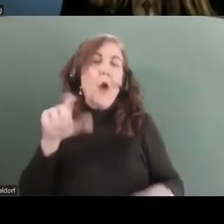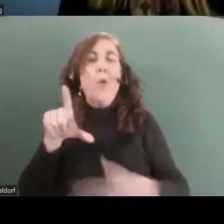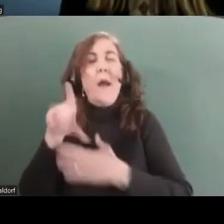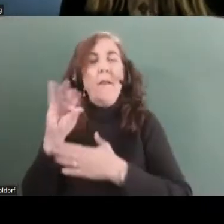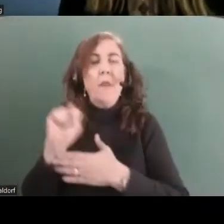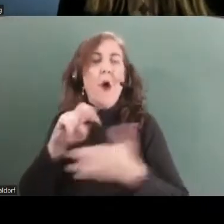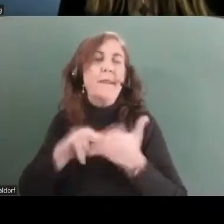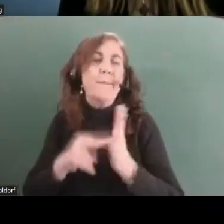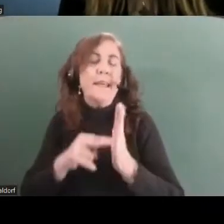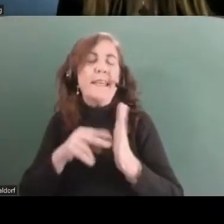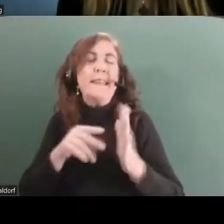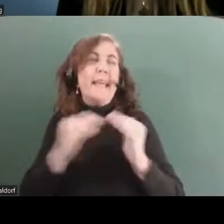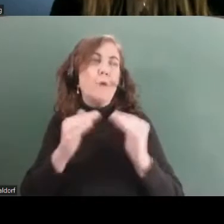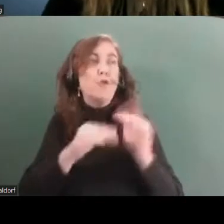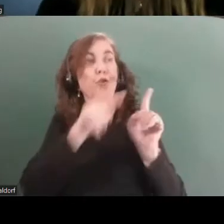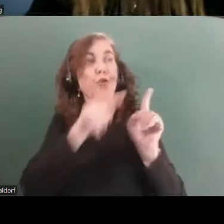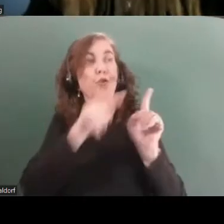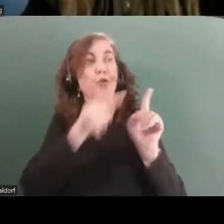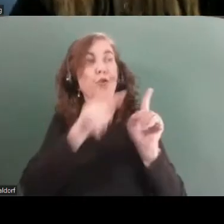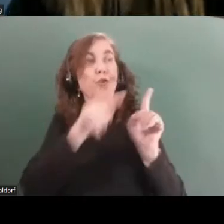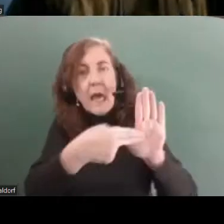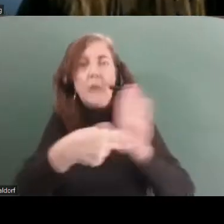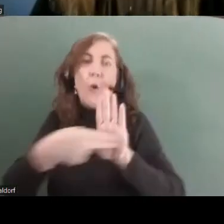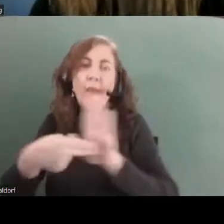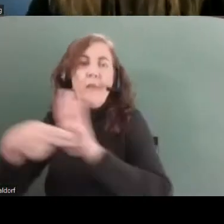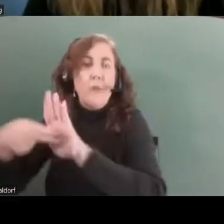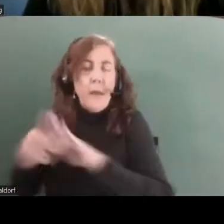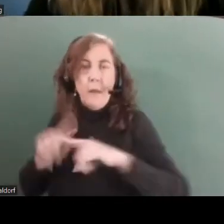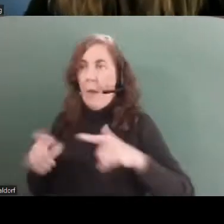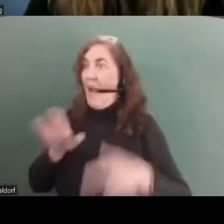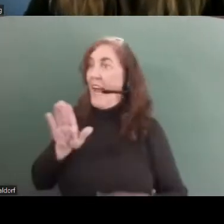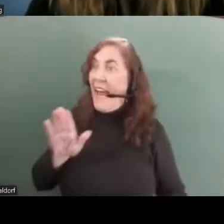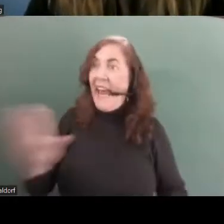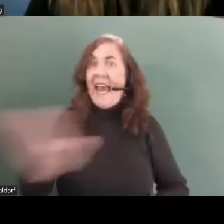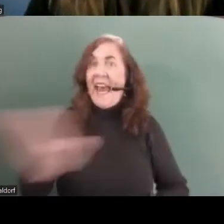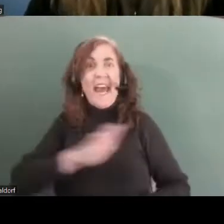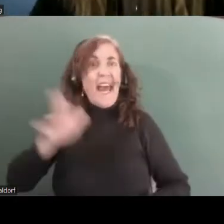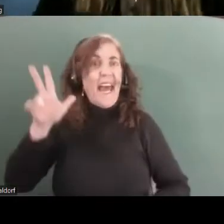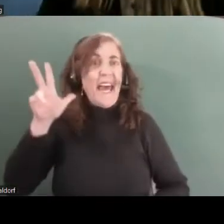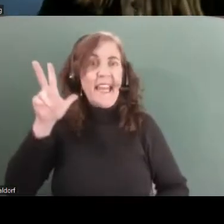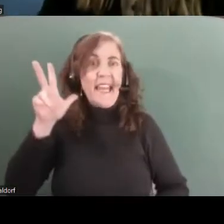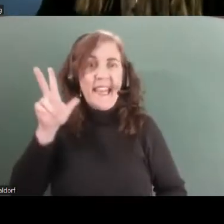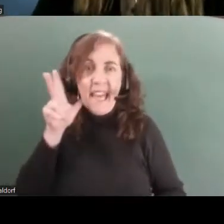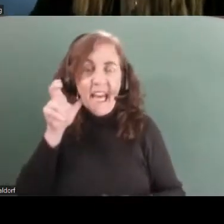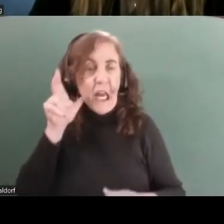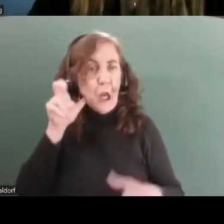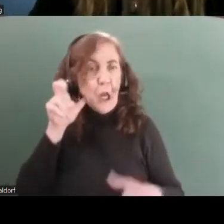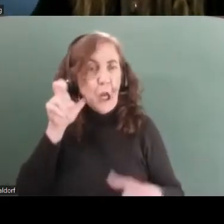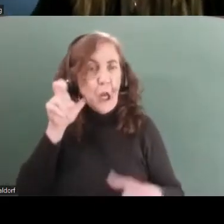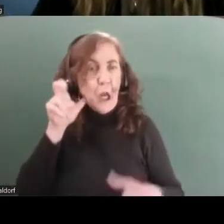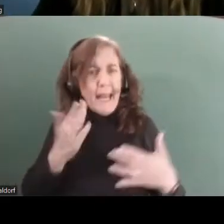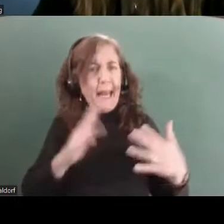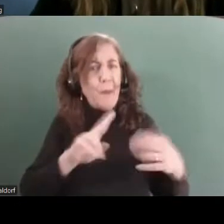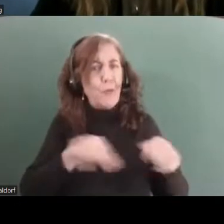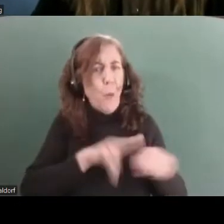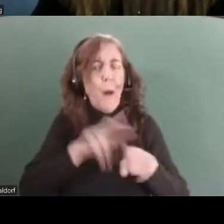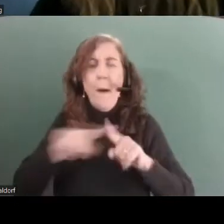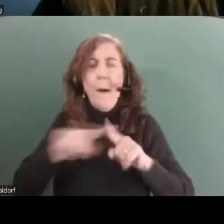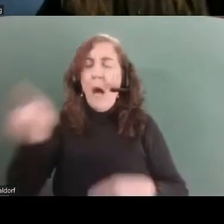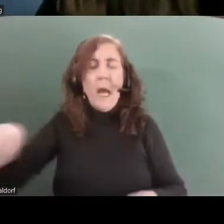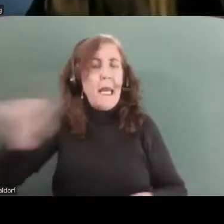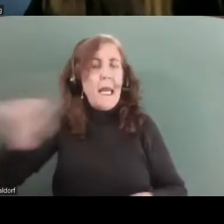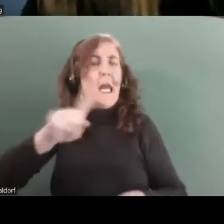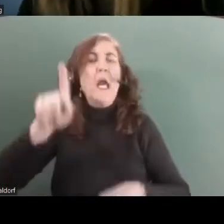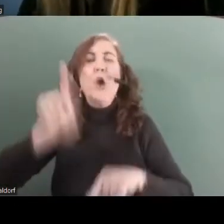sensitivity is perfectly normal. But there was somewhere on the auditory pathway that was preventing him from hearing, from